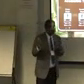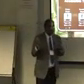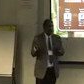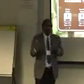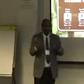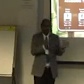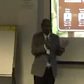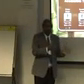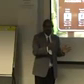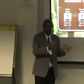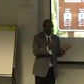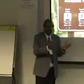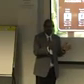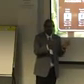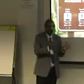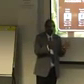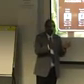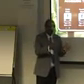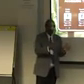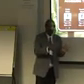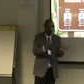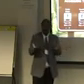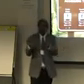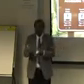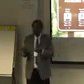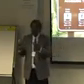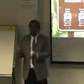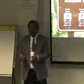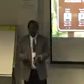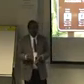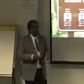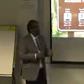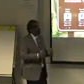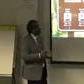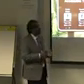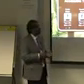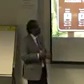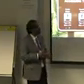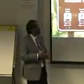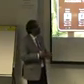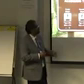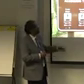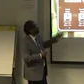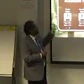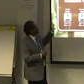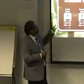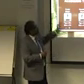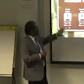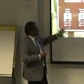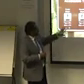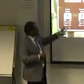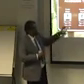just even having going on the website and figuring out what you can expect when you get there is one of the biggest things we can do at